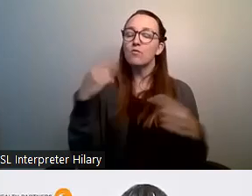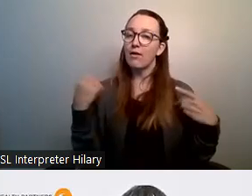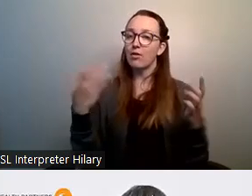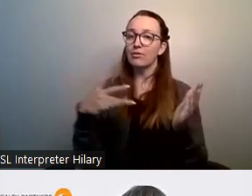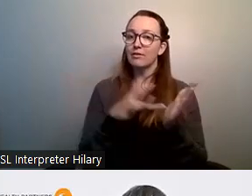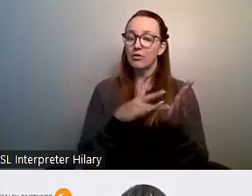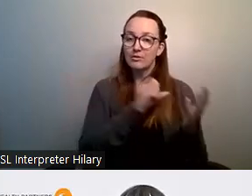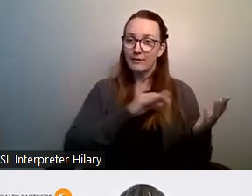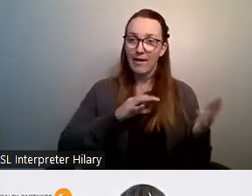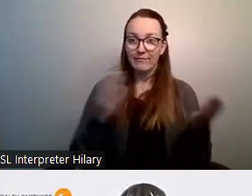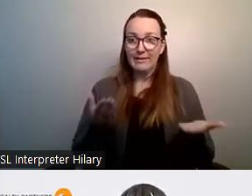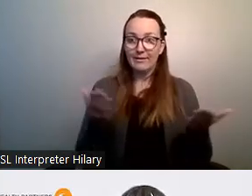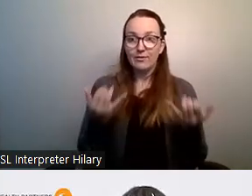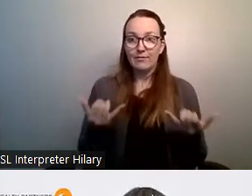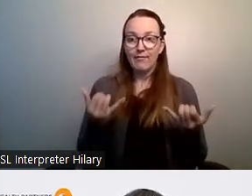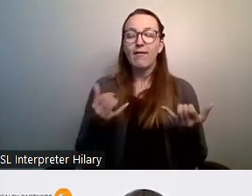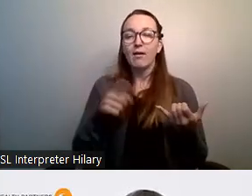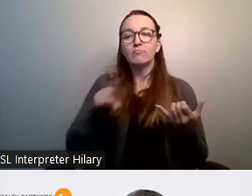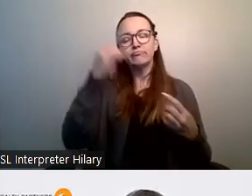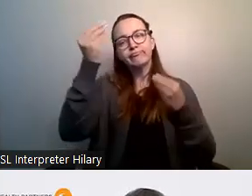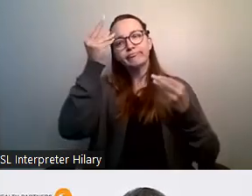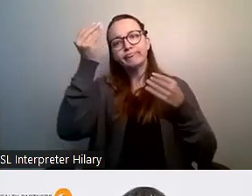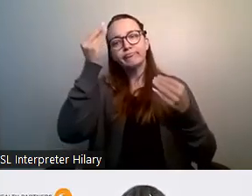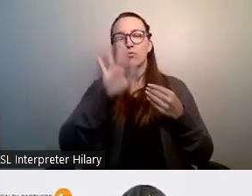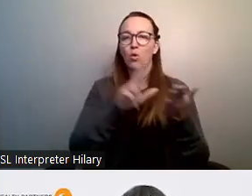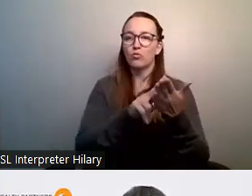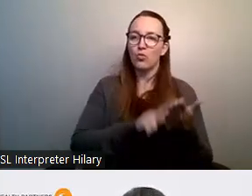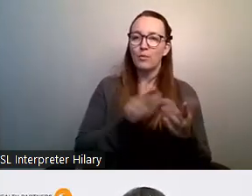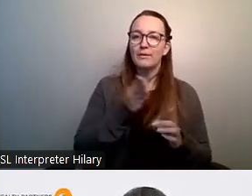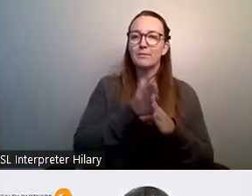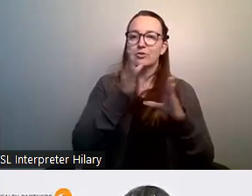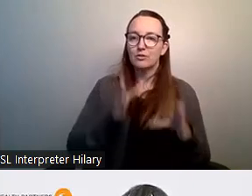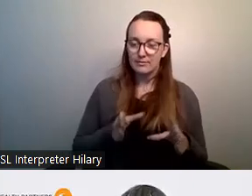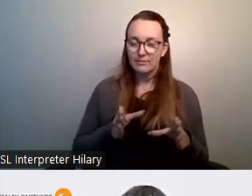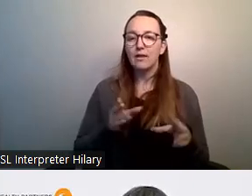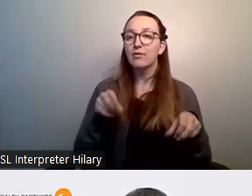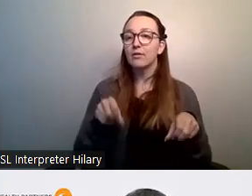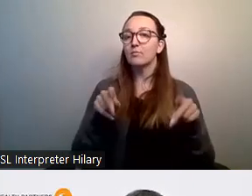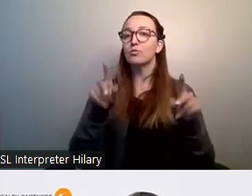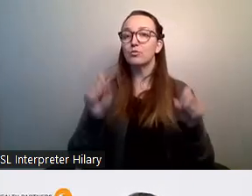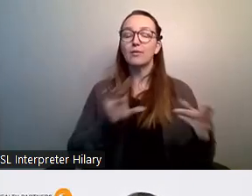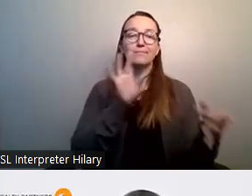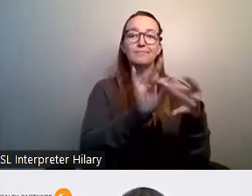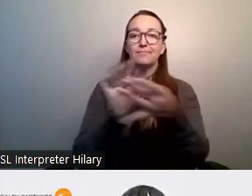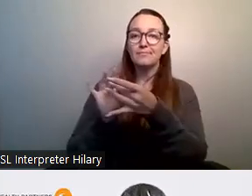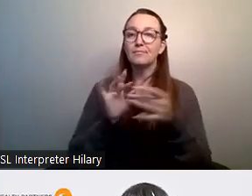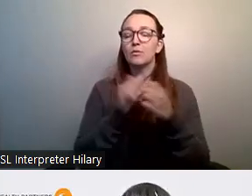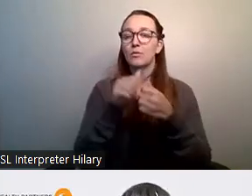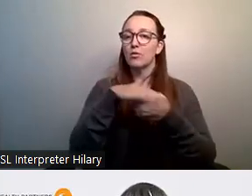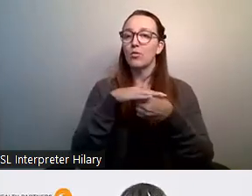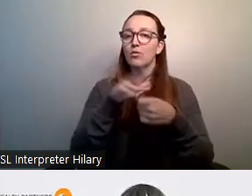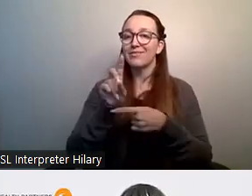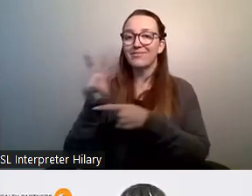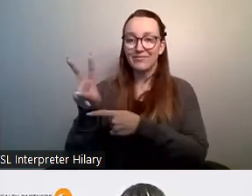the webinar today, think about your enrollment specialists and the opportunity to connect with local domestic violence programs and